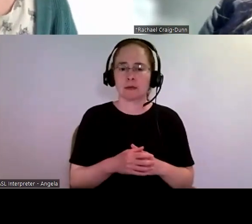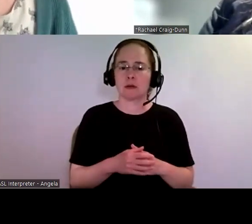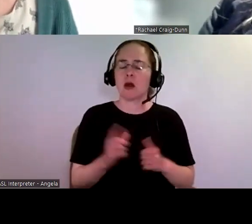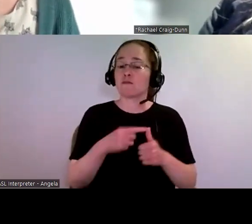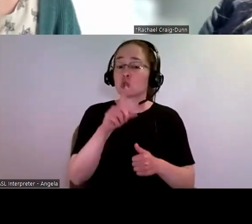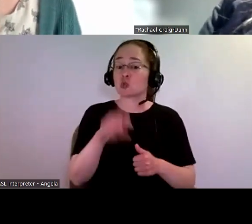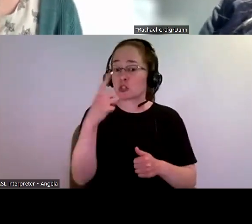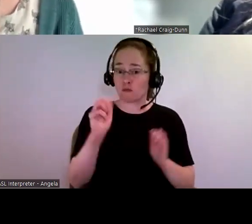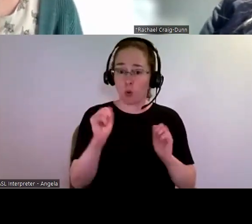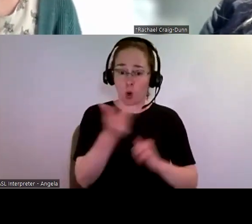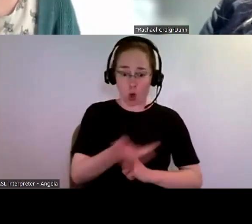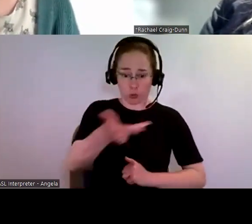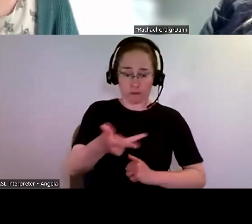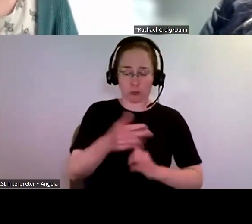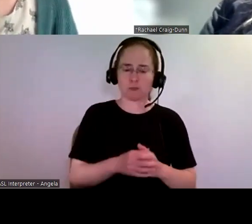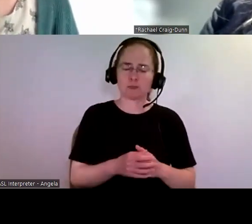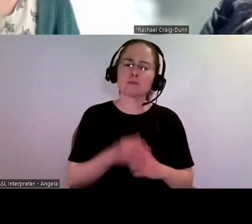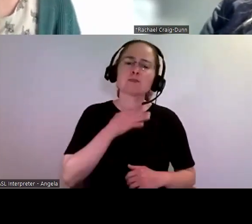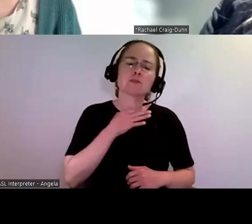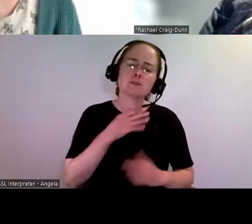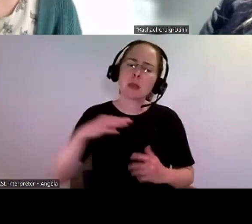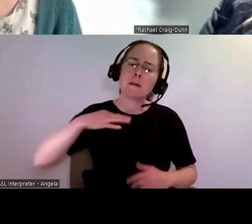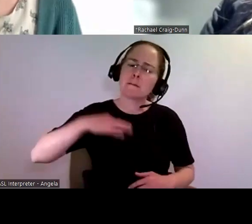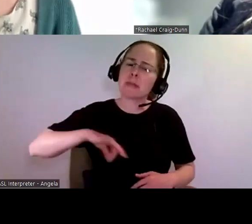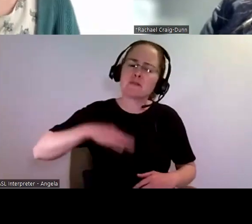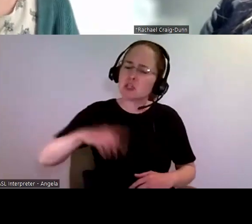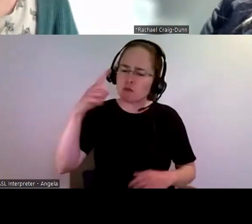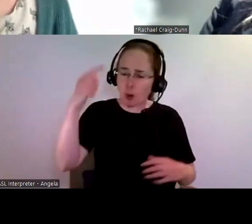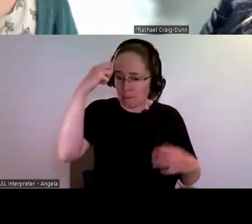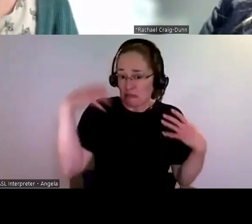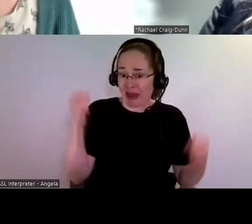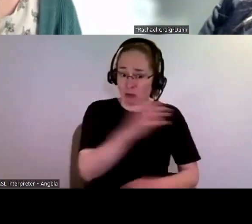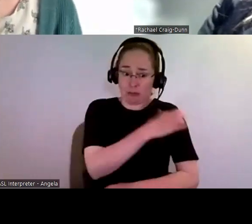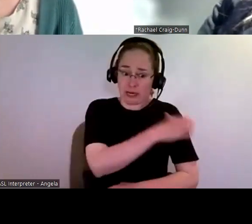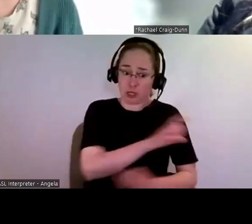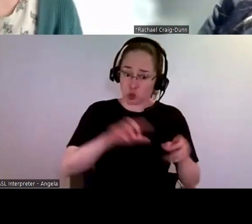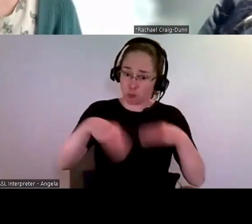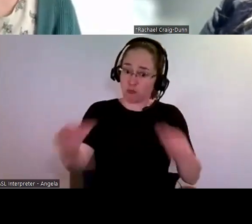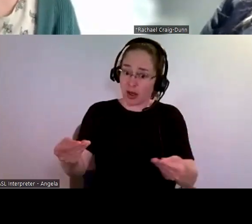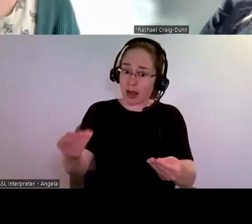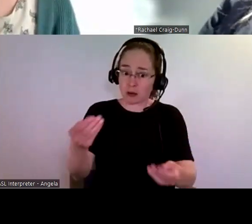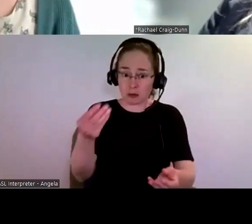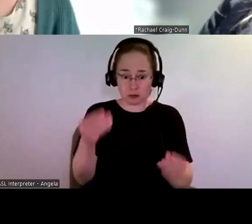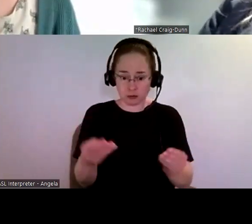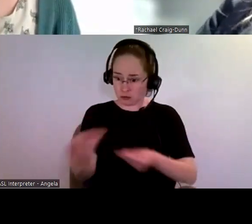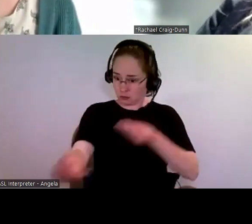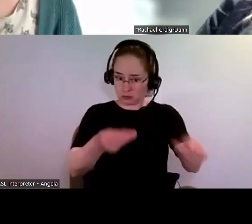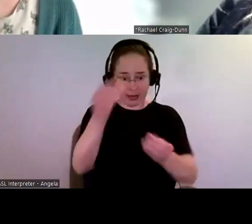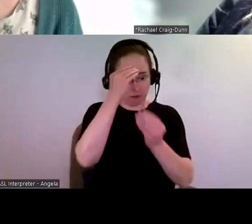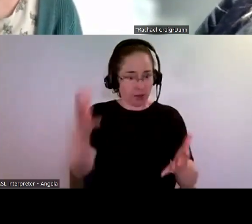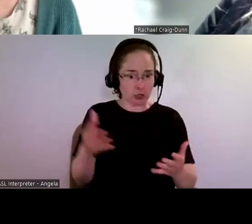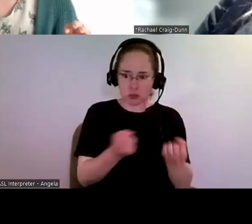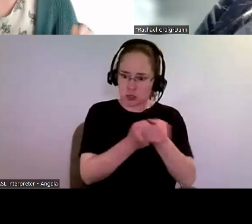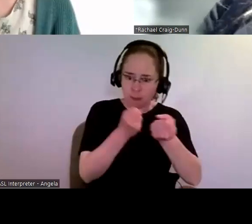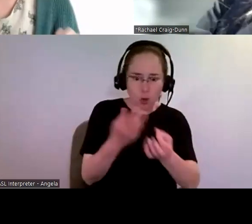everyone. How beneficial would it be for mental health clinics to provide information on support resources